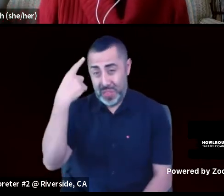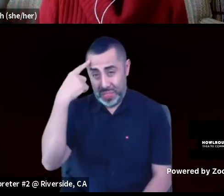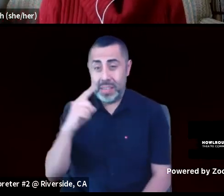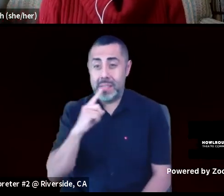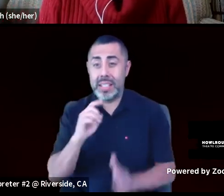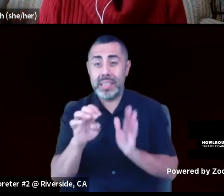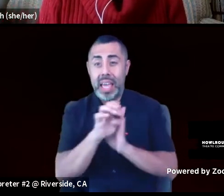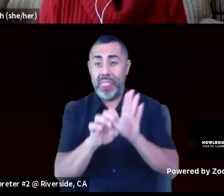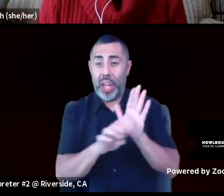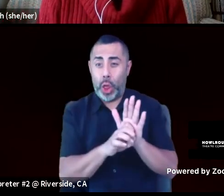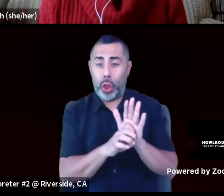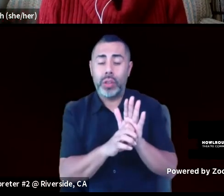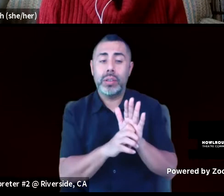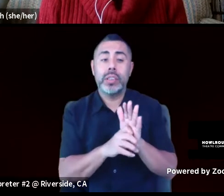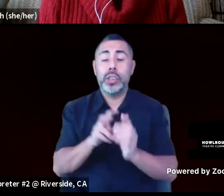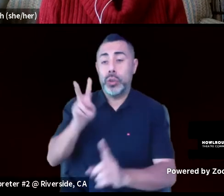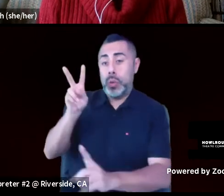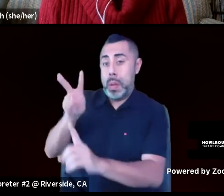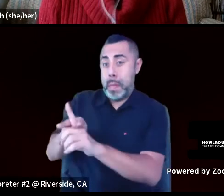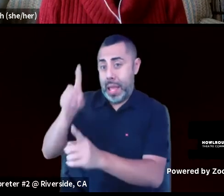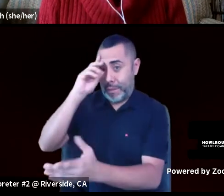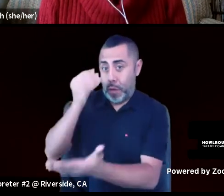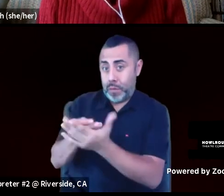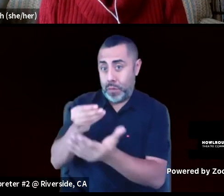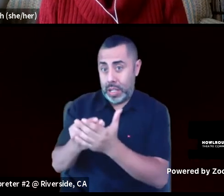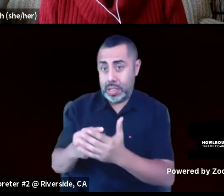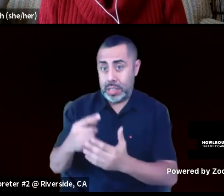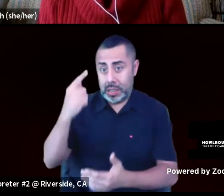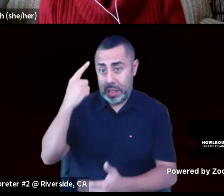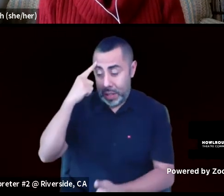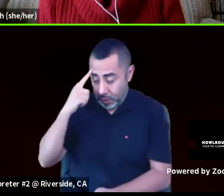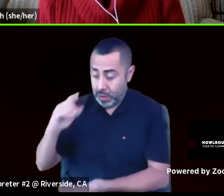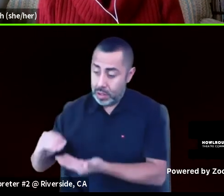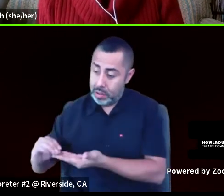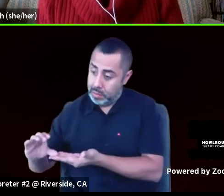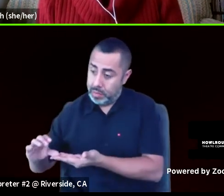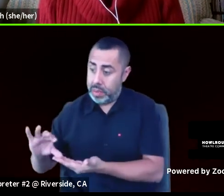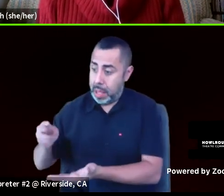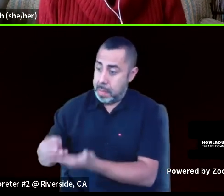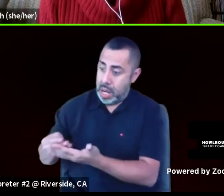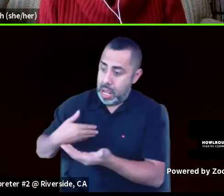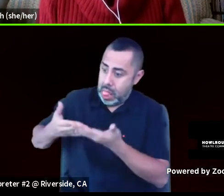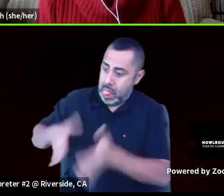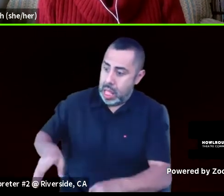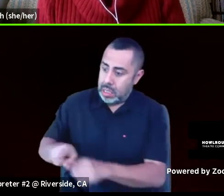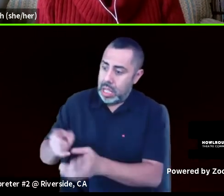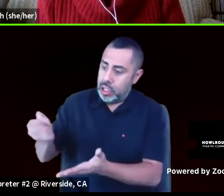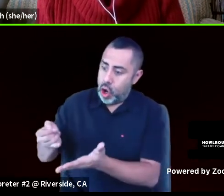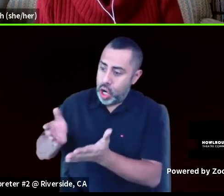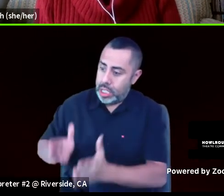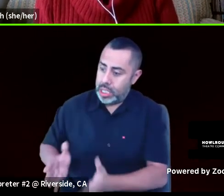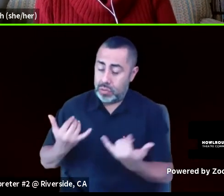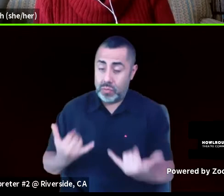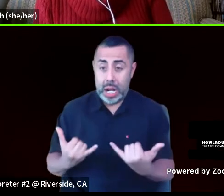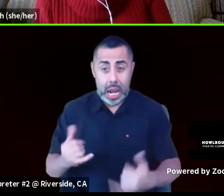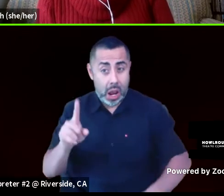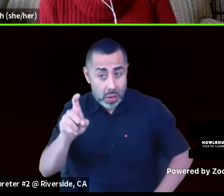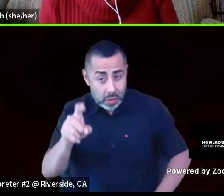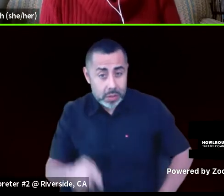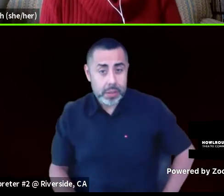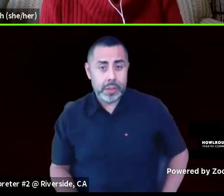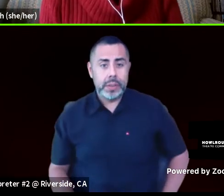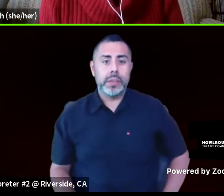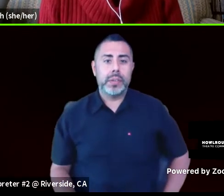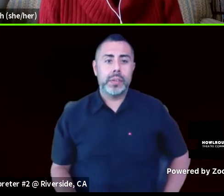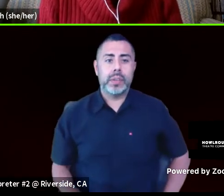your lost artist income right now? God, that's such a good question. I think it